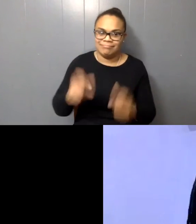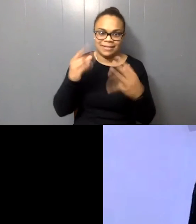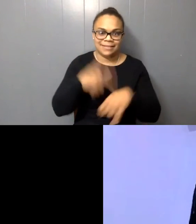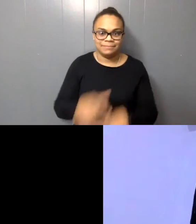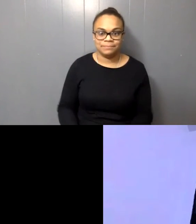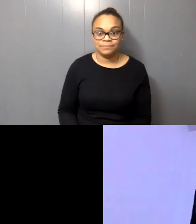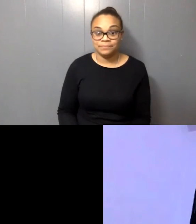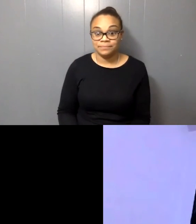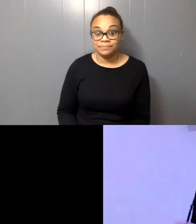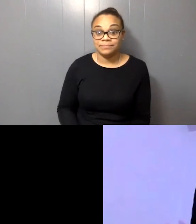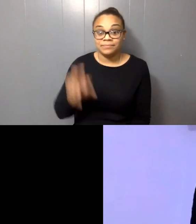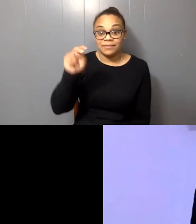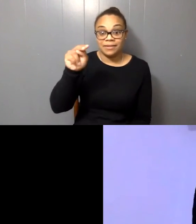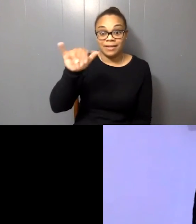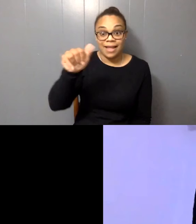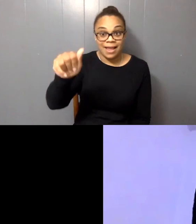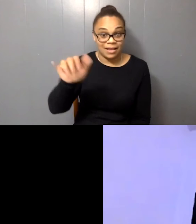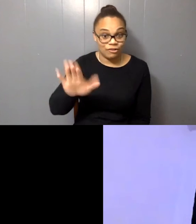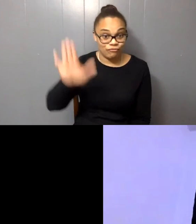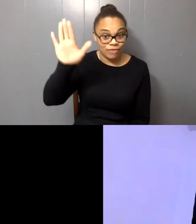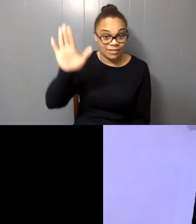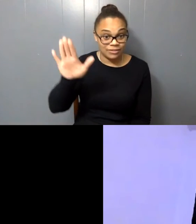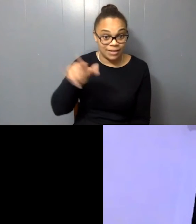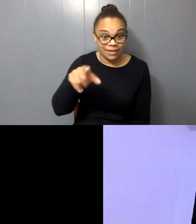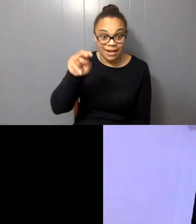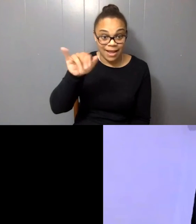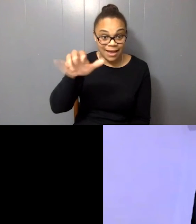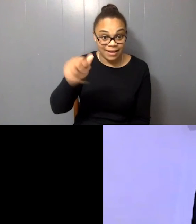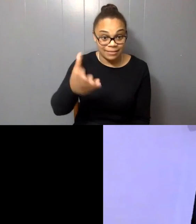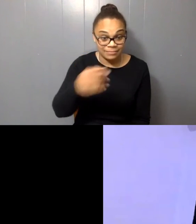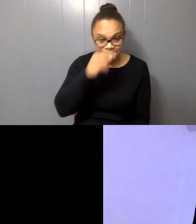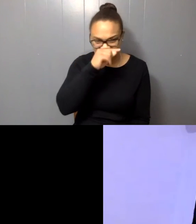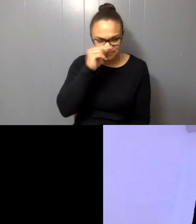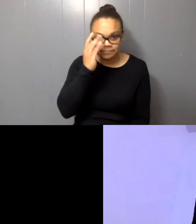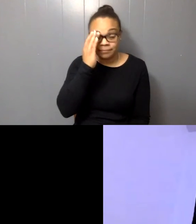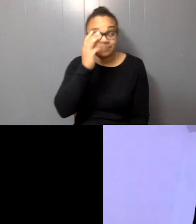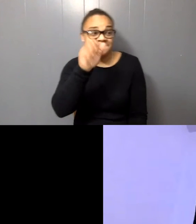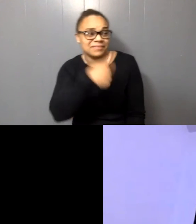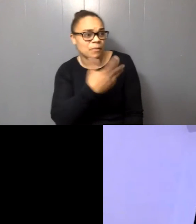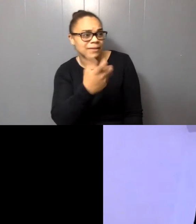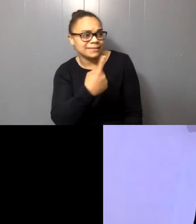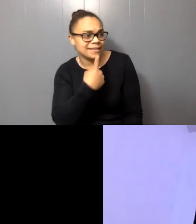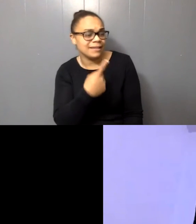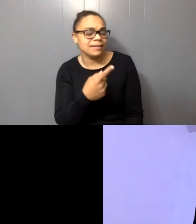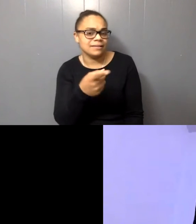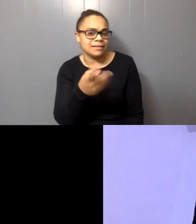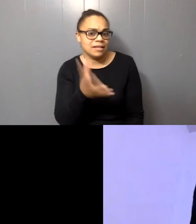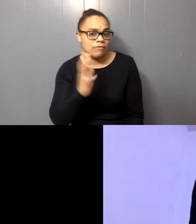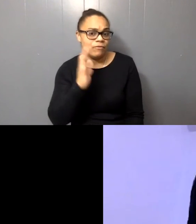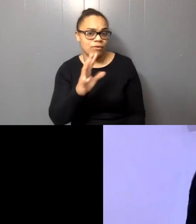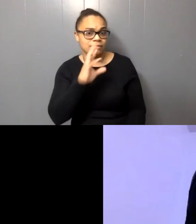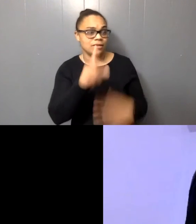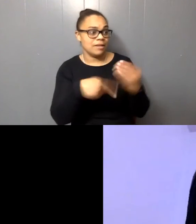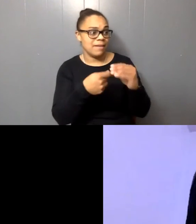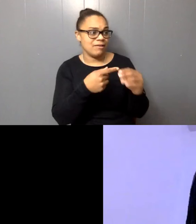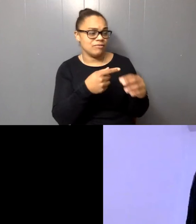Naya, I think, has her hand raised. Yes, Naya. I was just gonna say, when you're talking about like correcting family